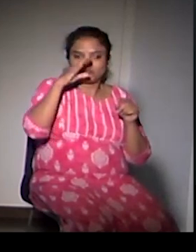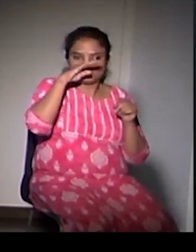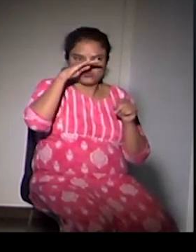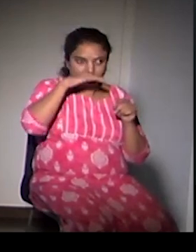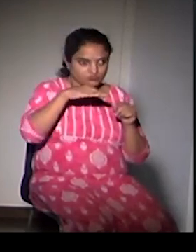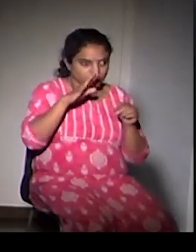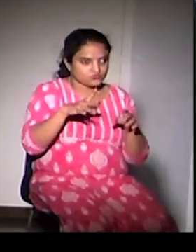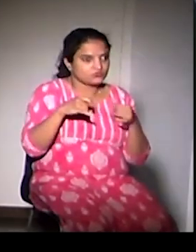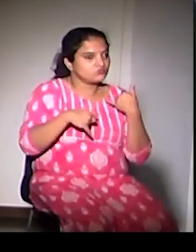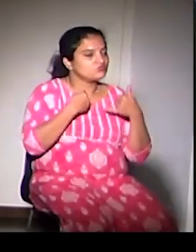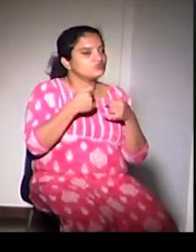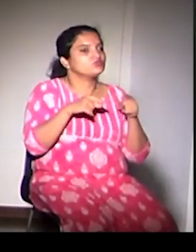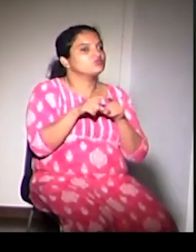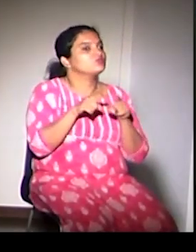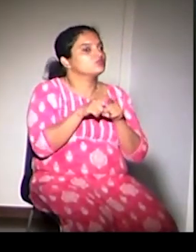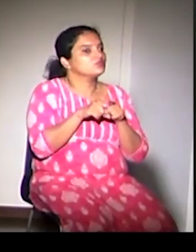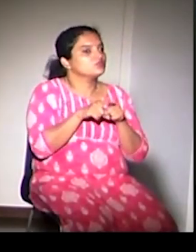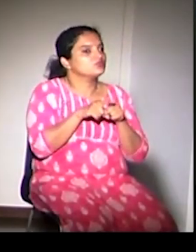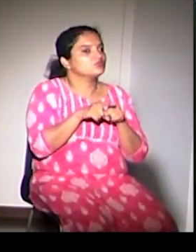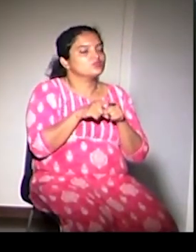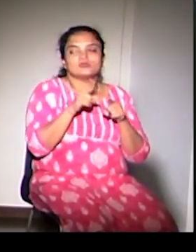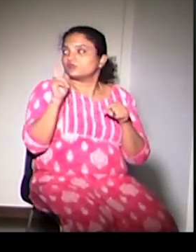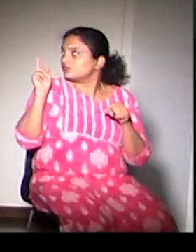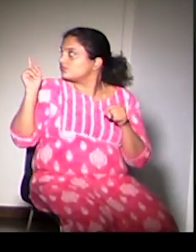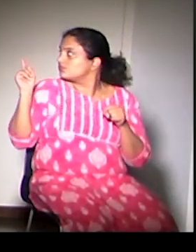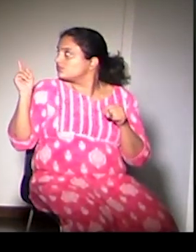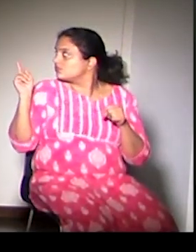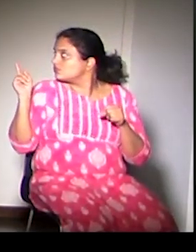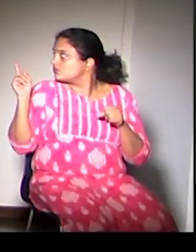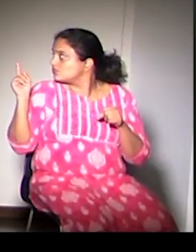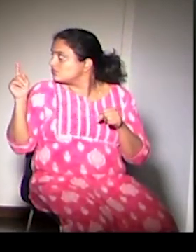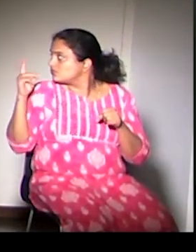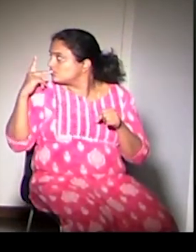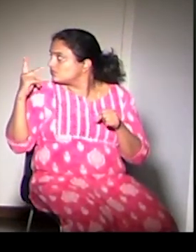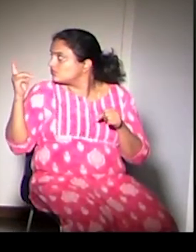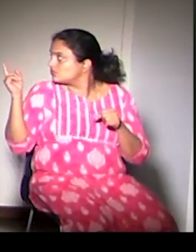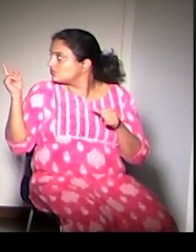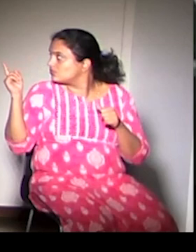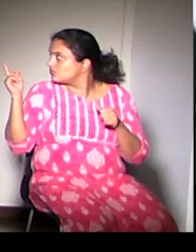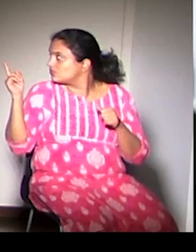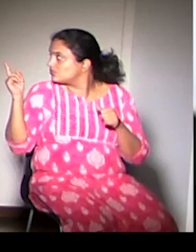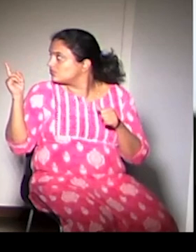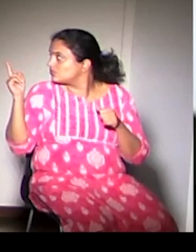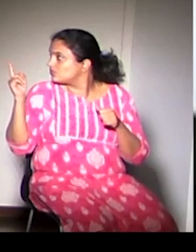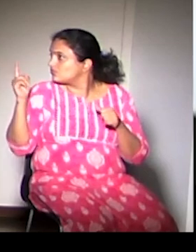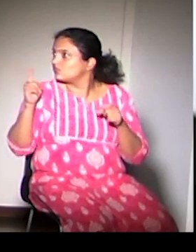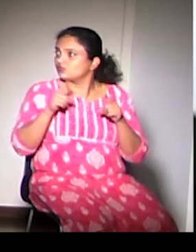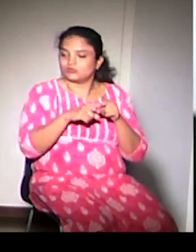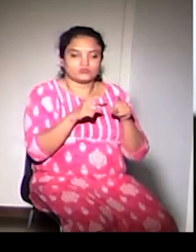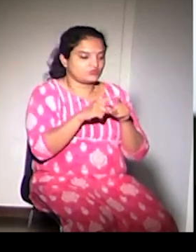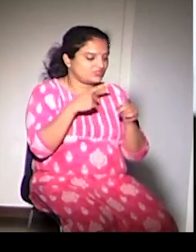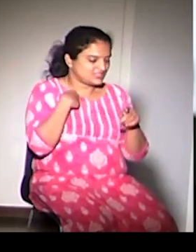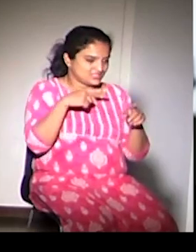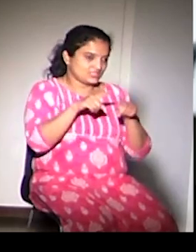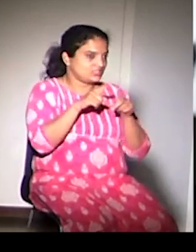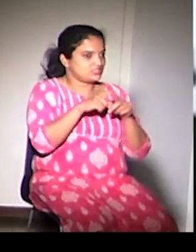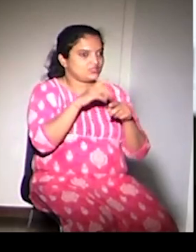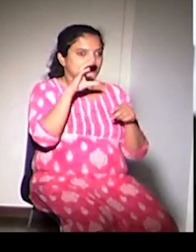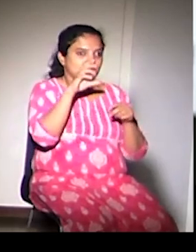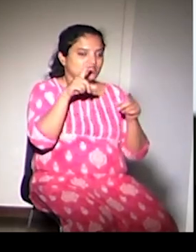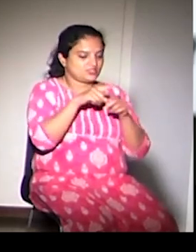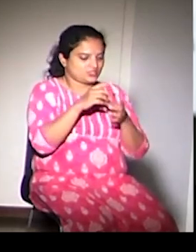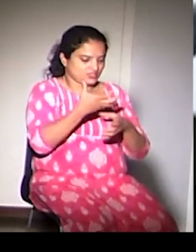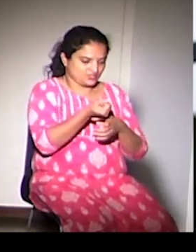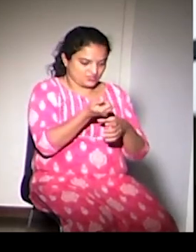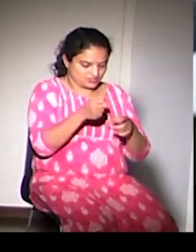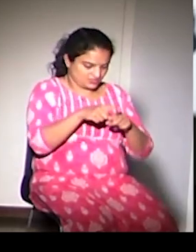in the Indus region. And of course that is cutting the clay while it's soft and then glazing it